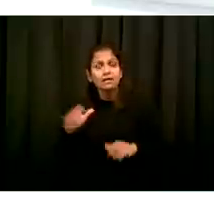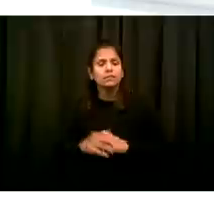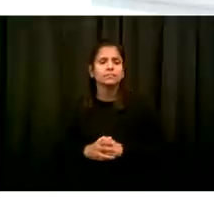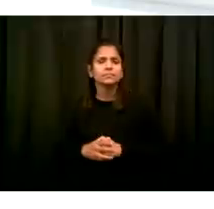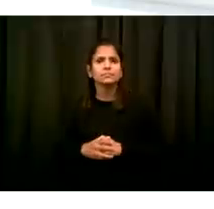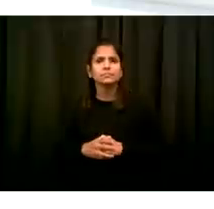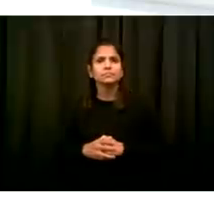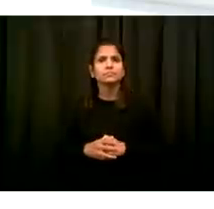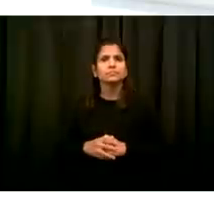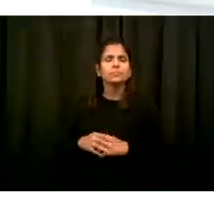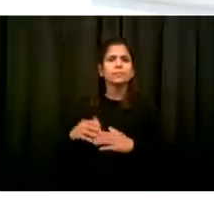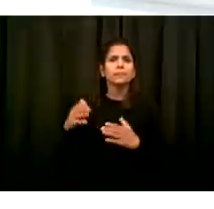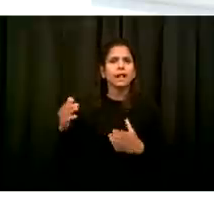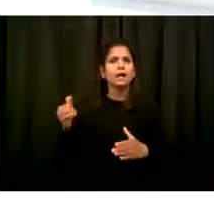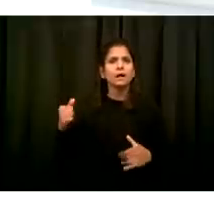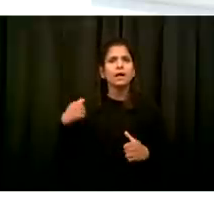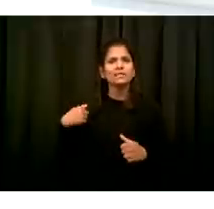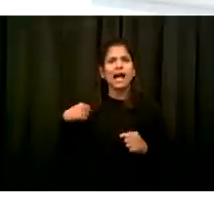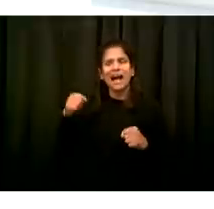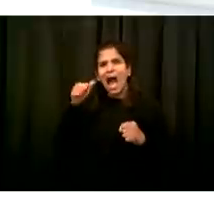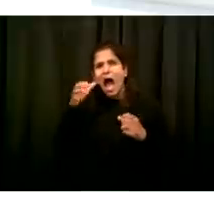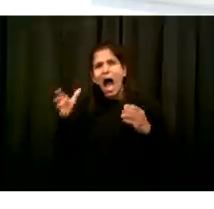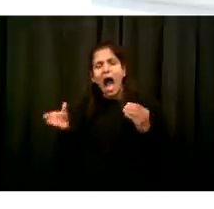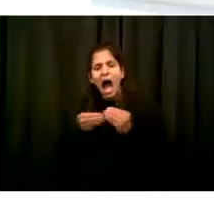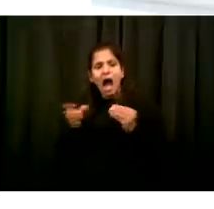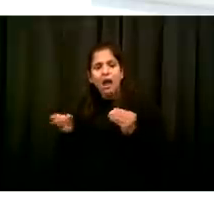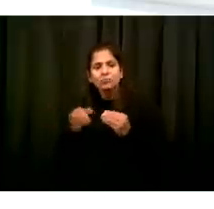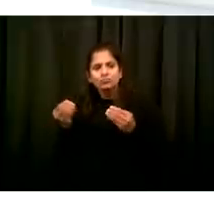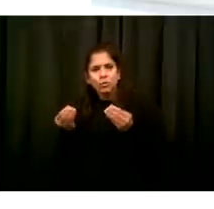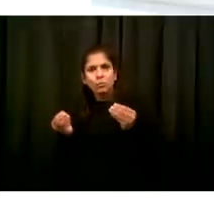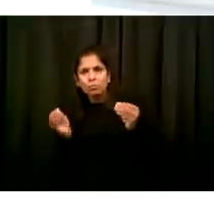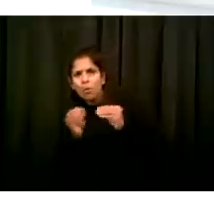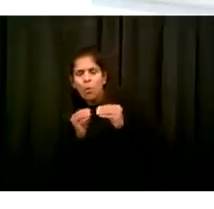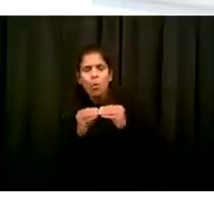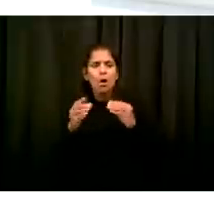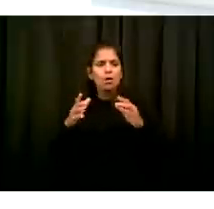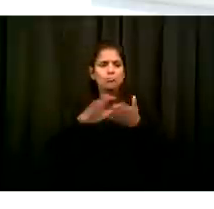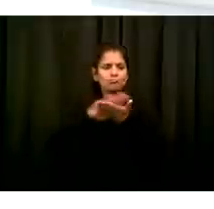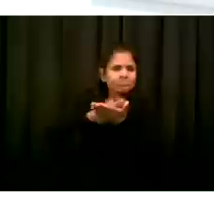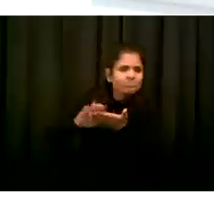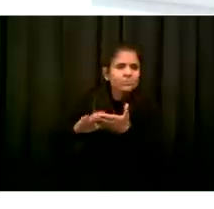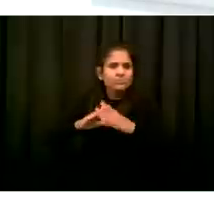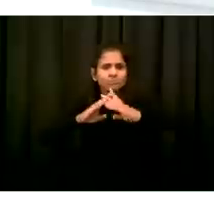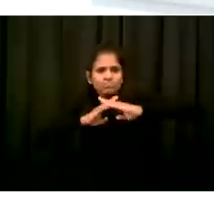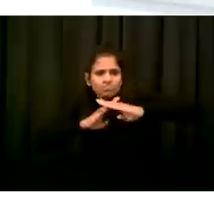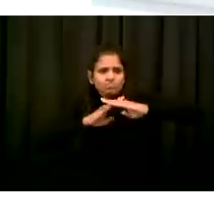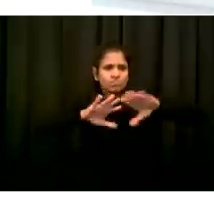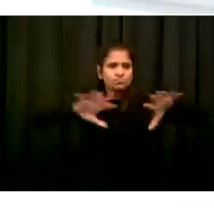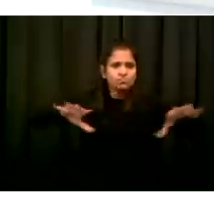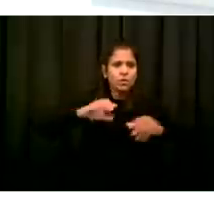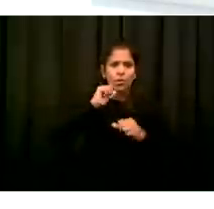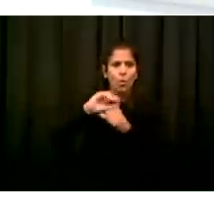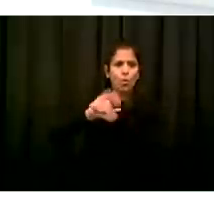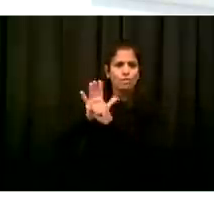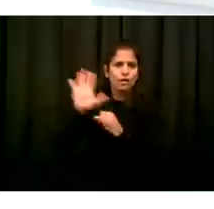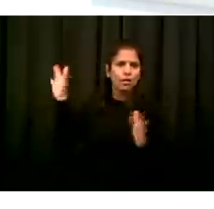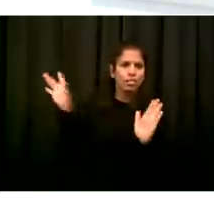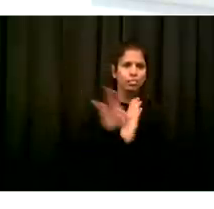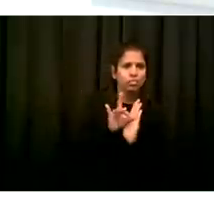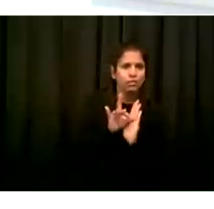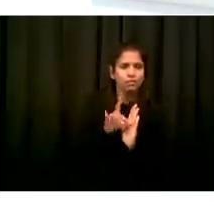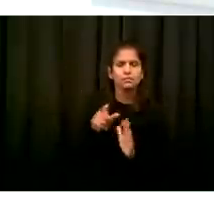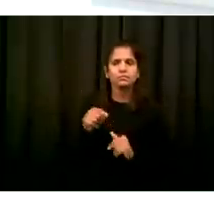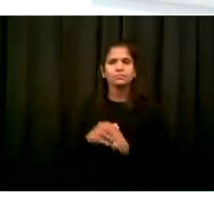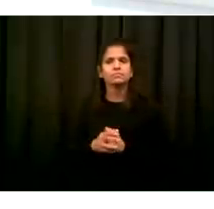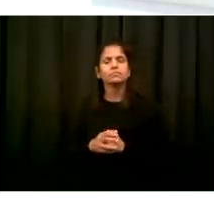to protect people in those higher risk settings. You know, ensuring that that the bread and butter of